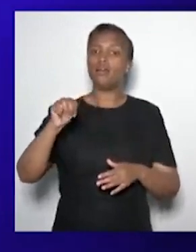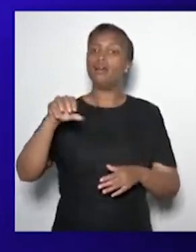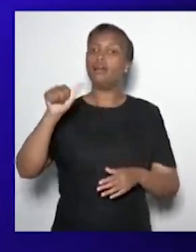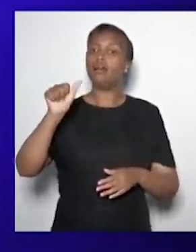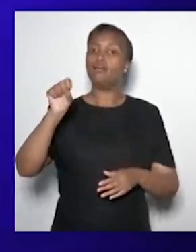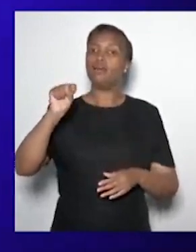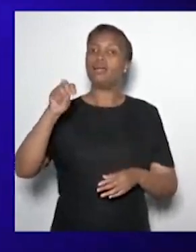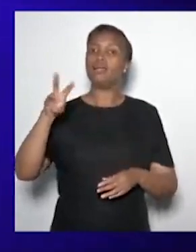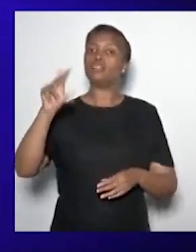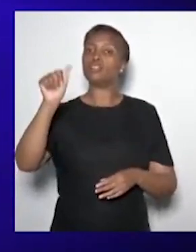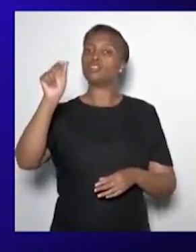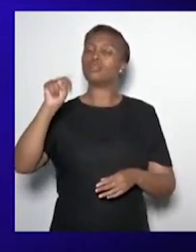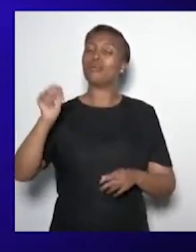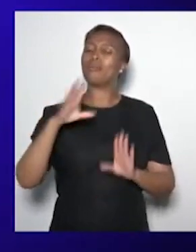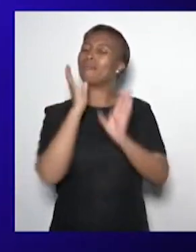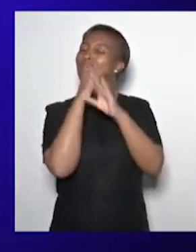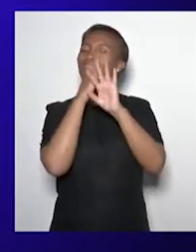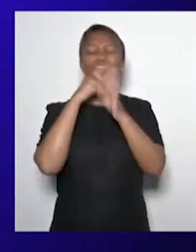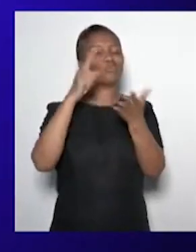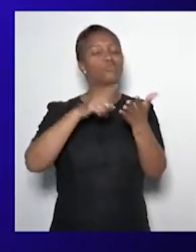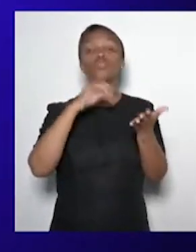by secret ballot.